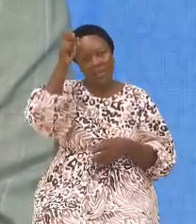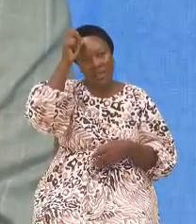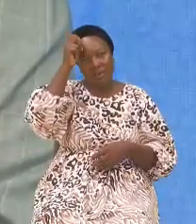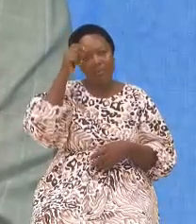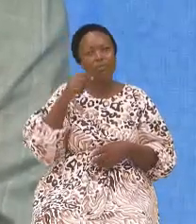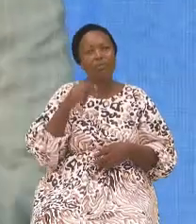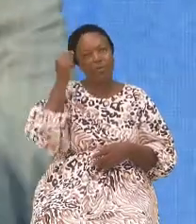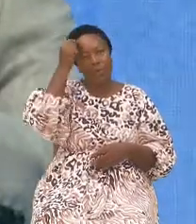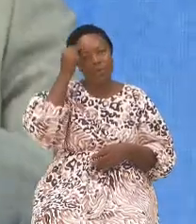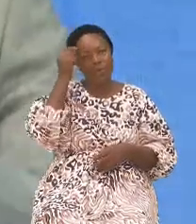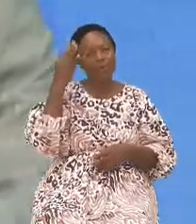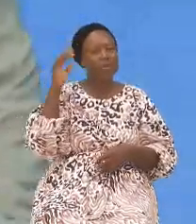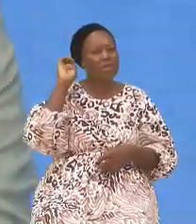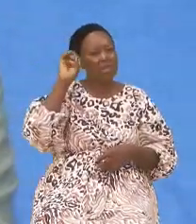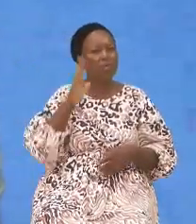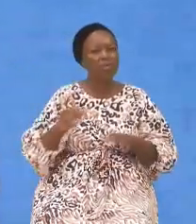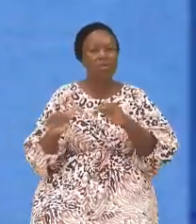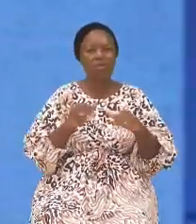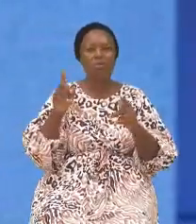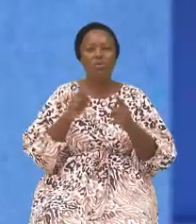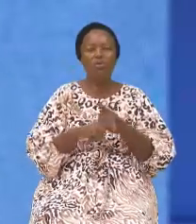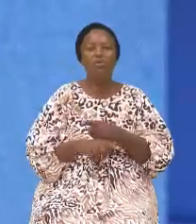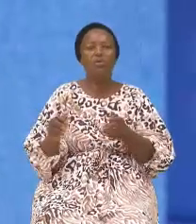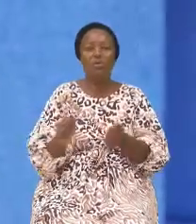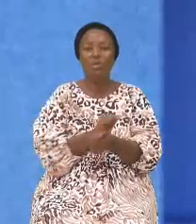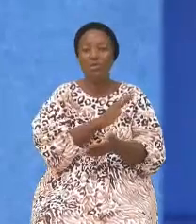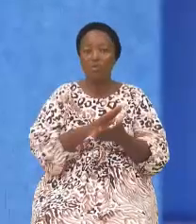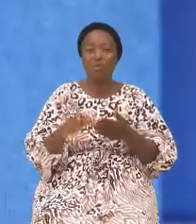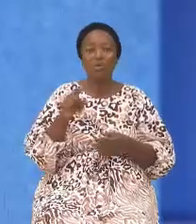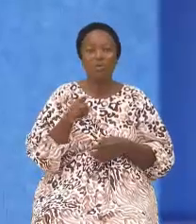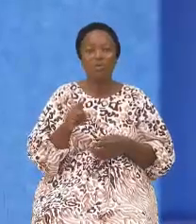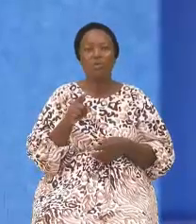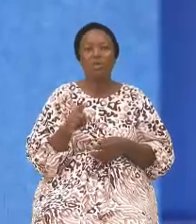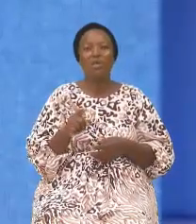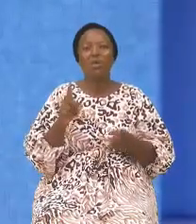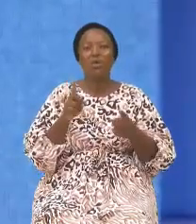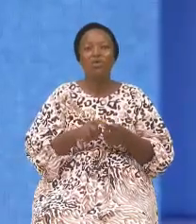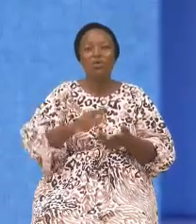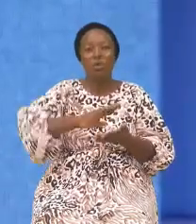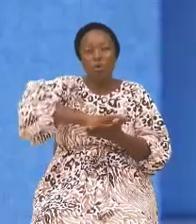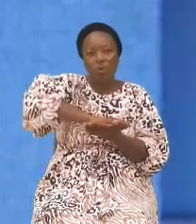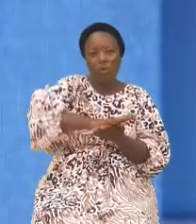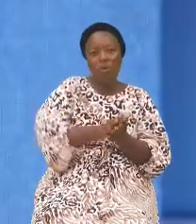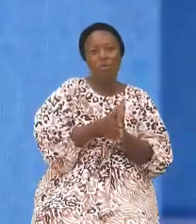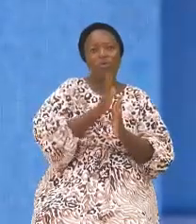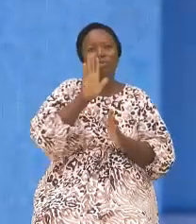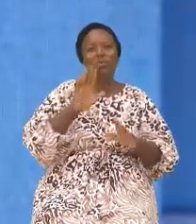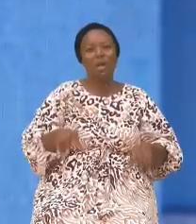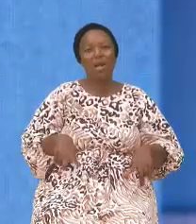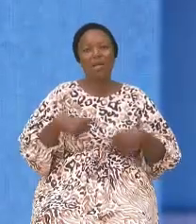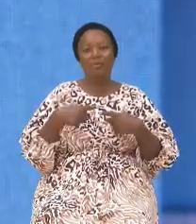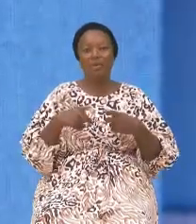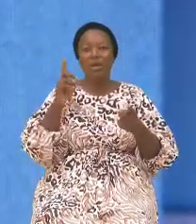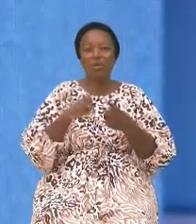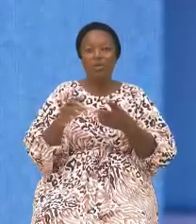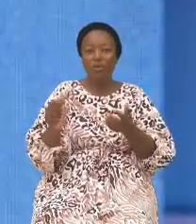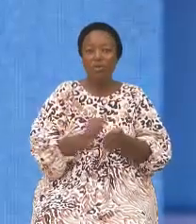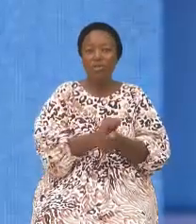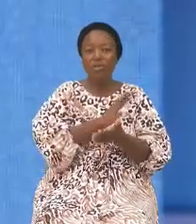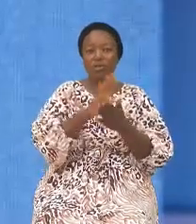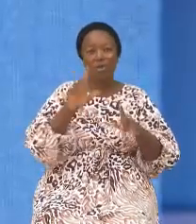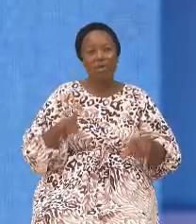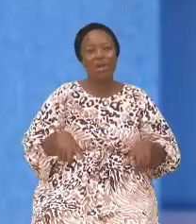life, everything that the devil thought it will do to clamp you down,